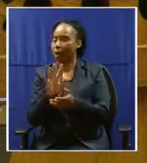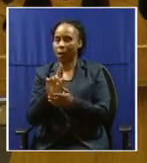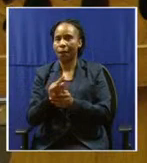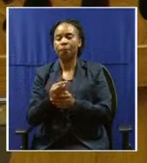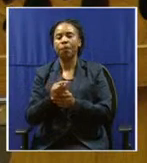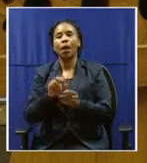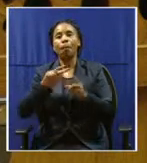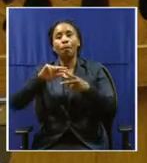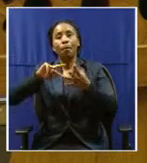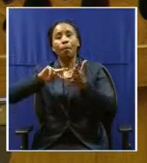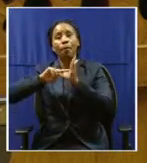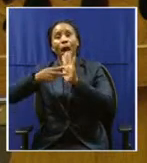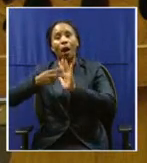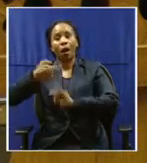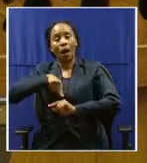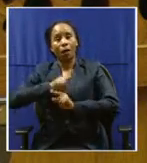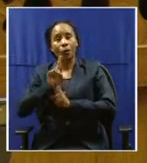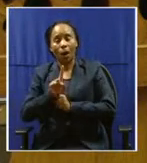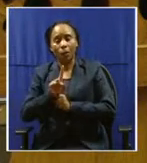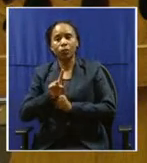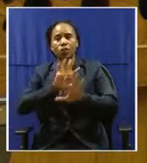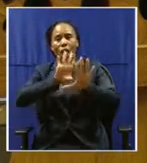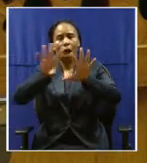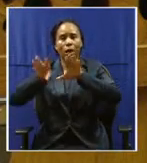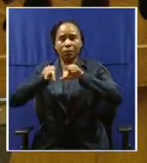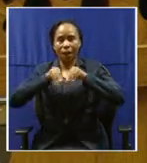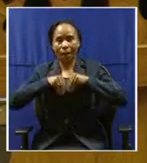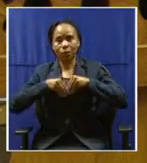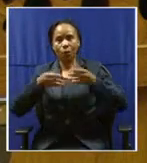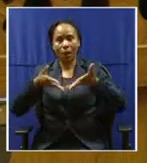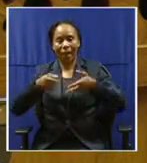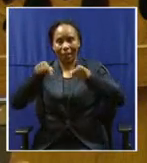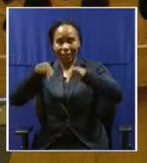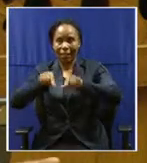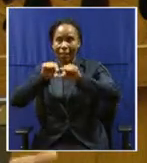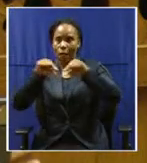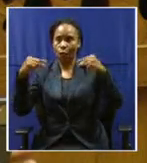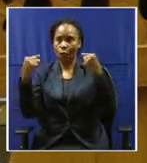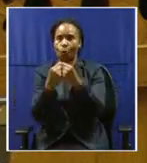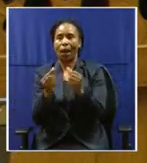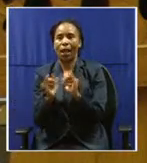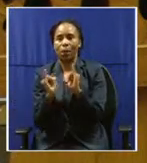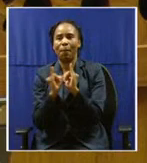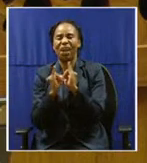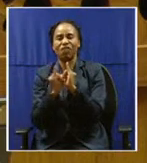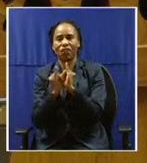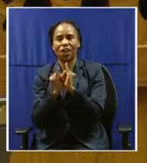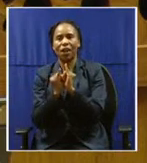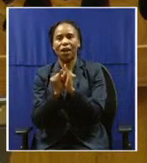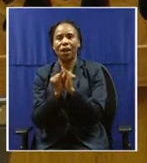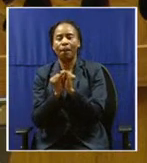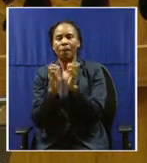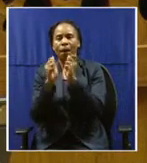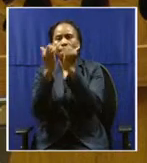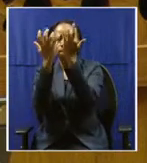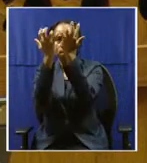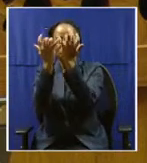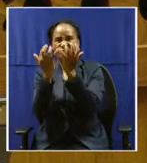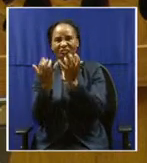adapted in response to a global emergency. The budgets that we had crafted had